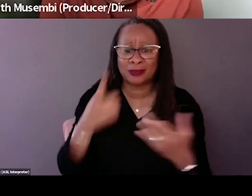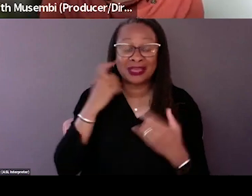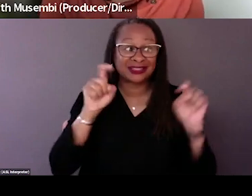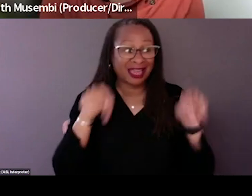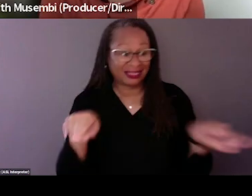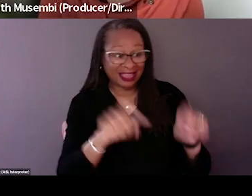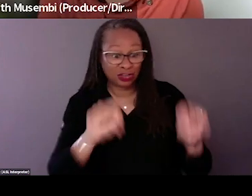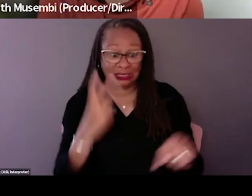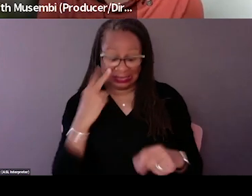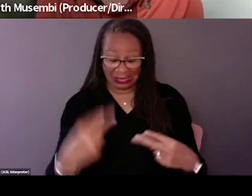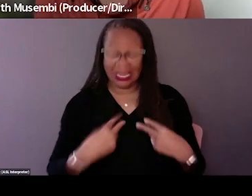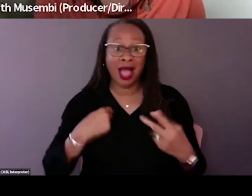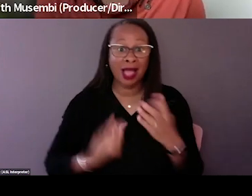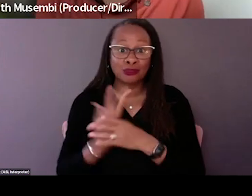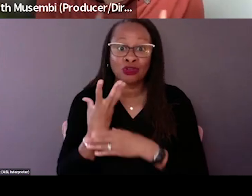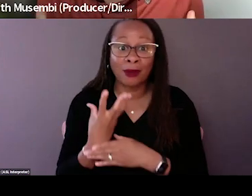growing.